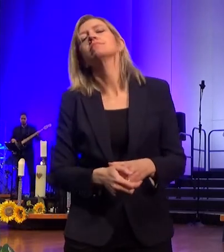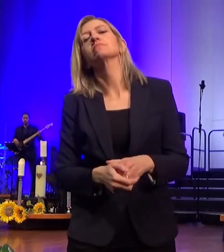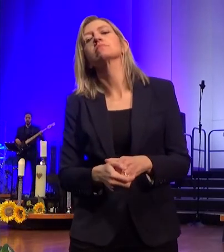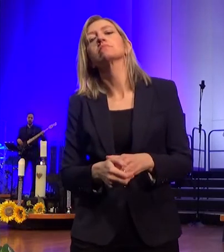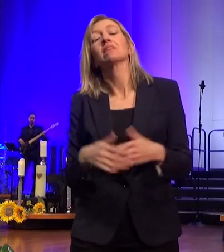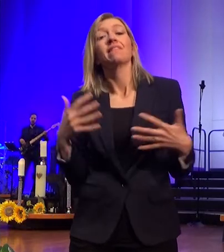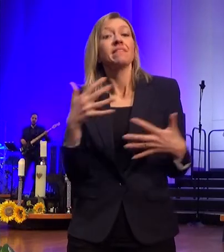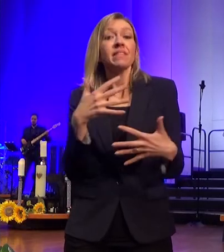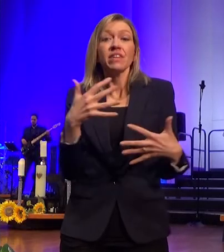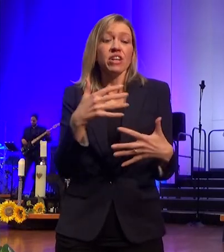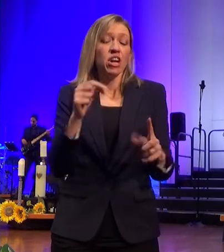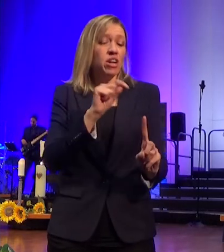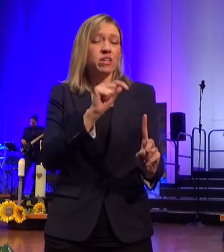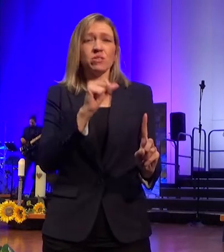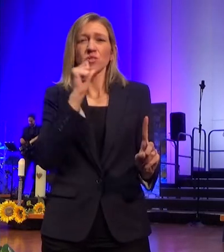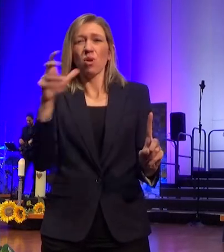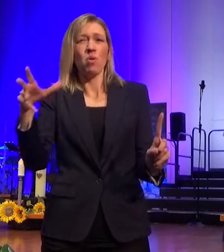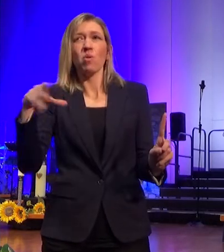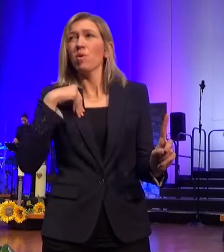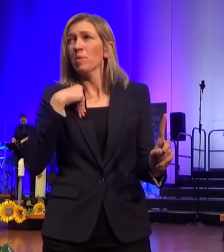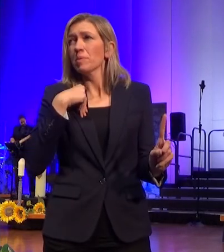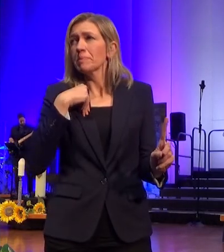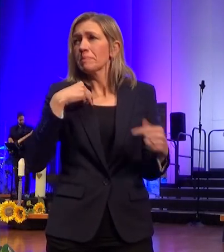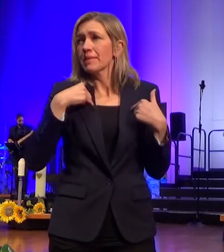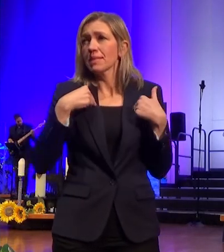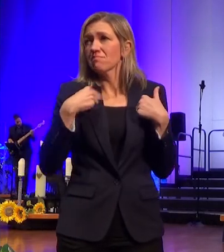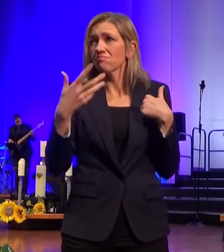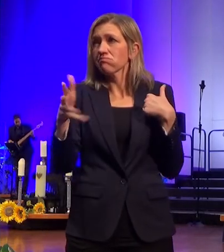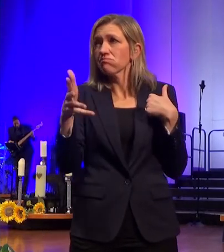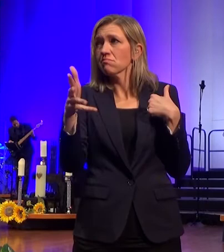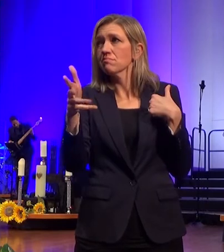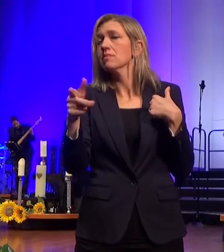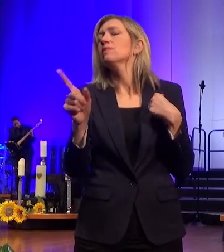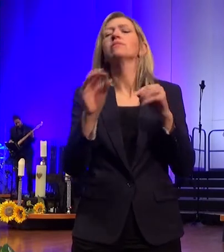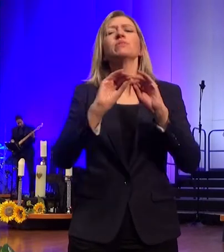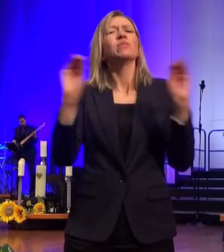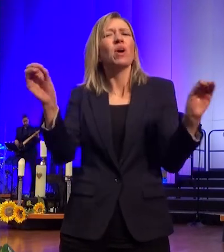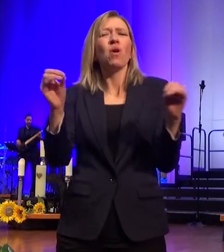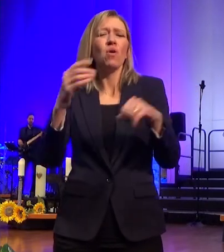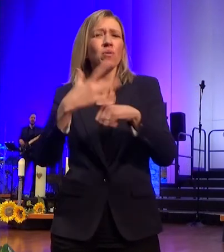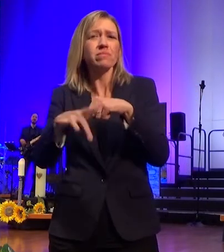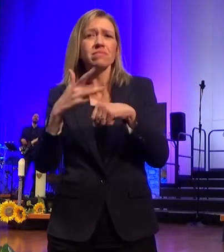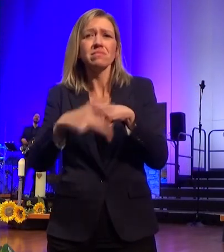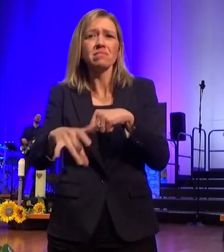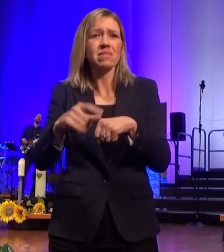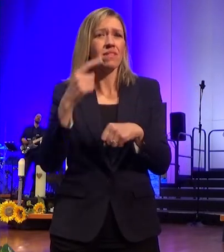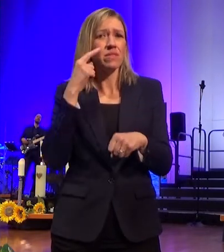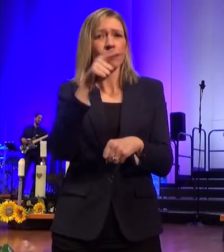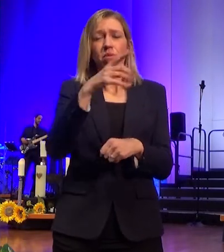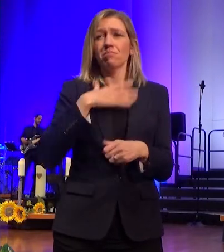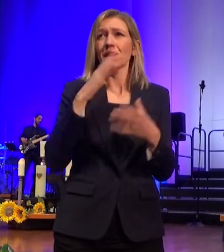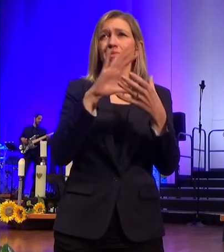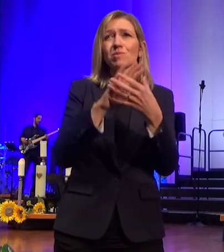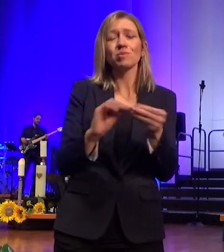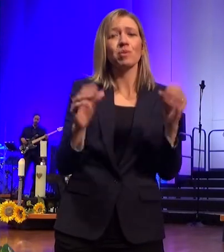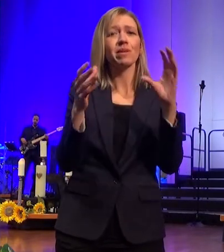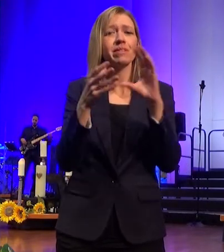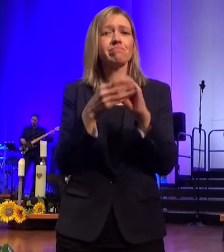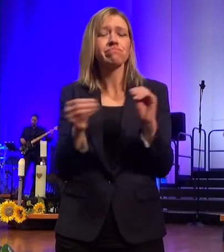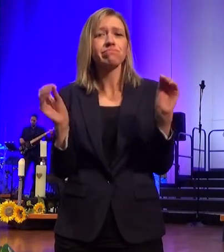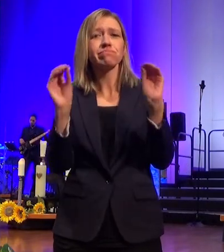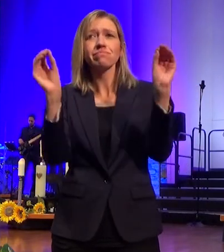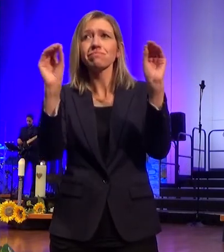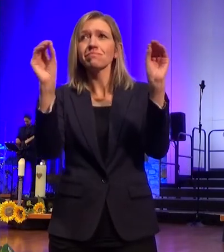yeah. Fear you don't own me. There ain't no room in this